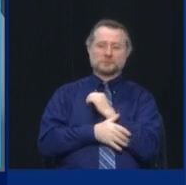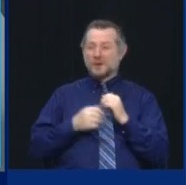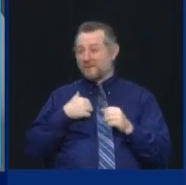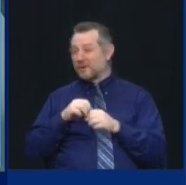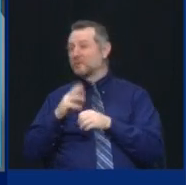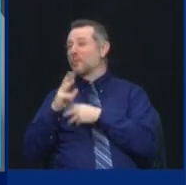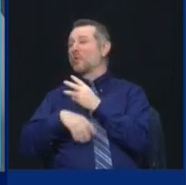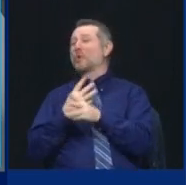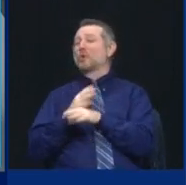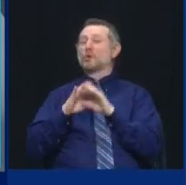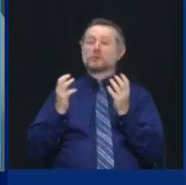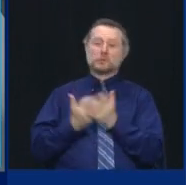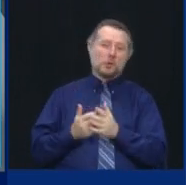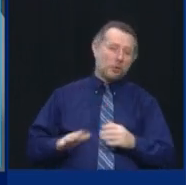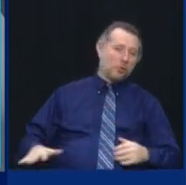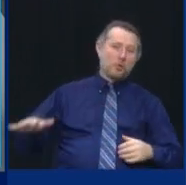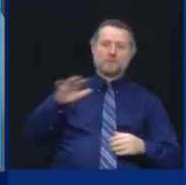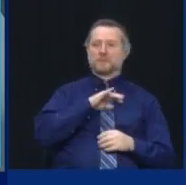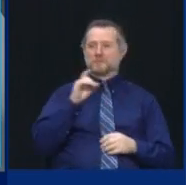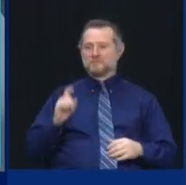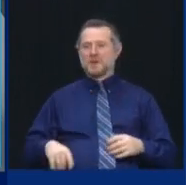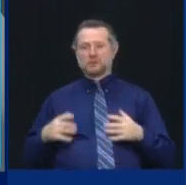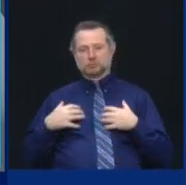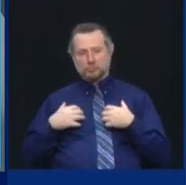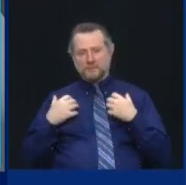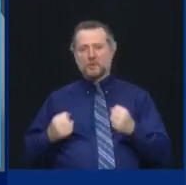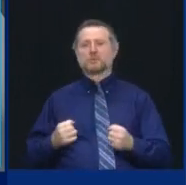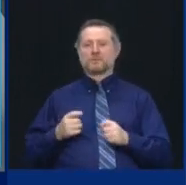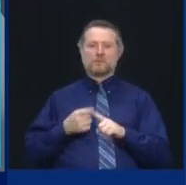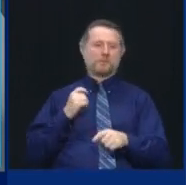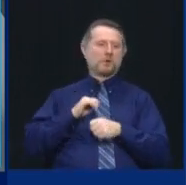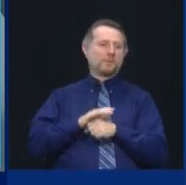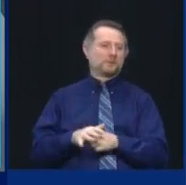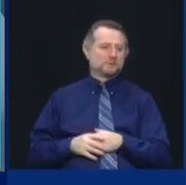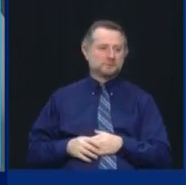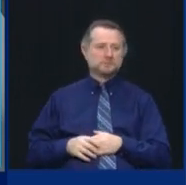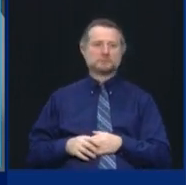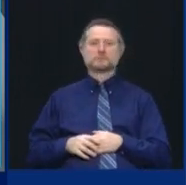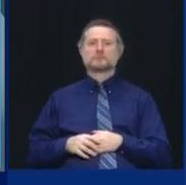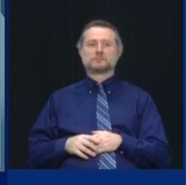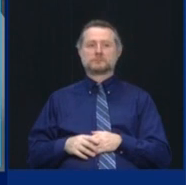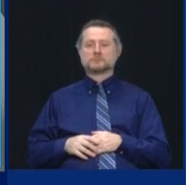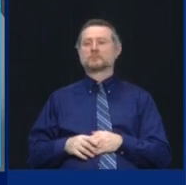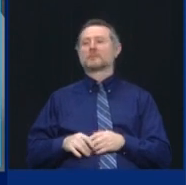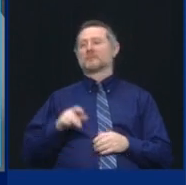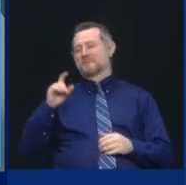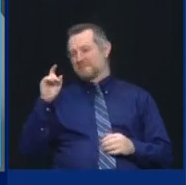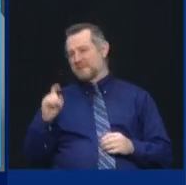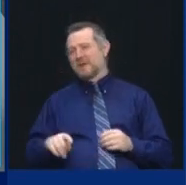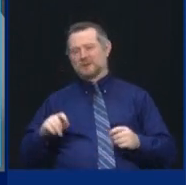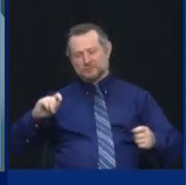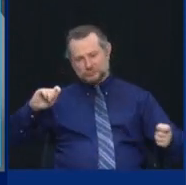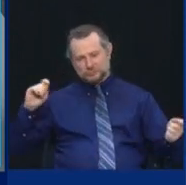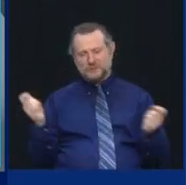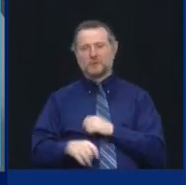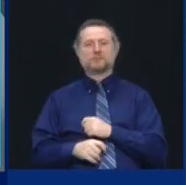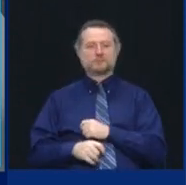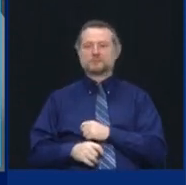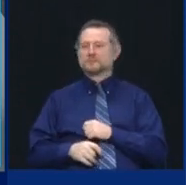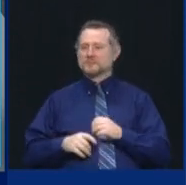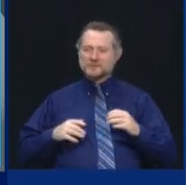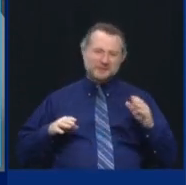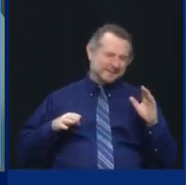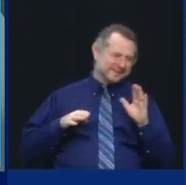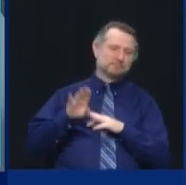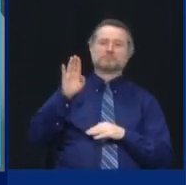globe needs to recover from COVID and needs to transform themselves for a post-COVID